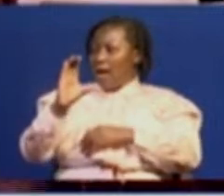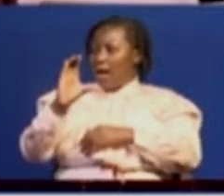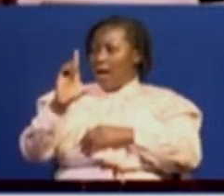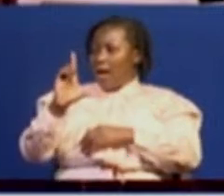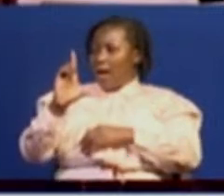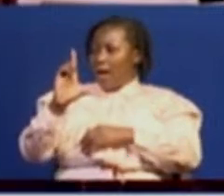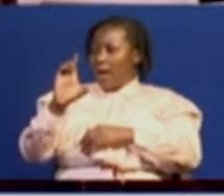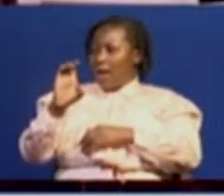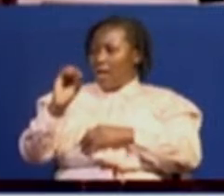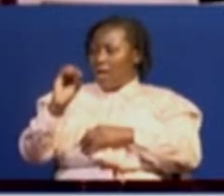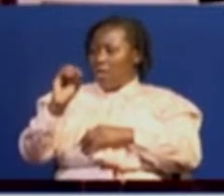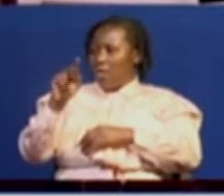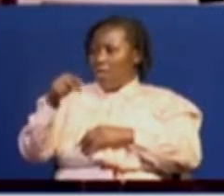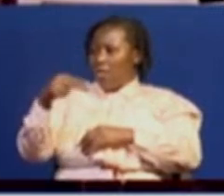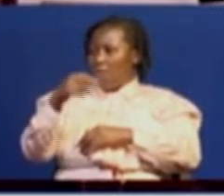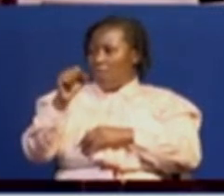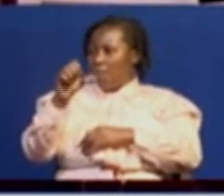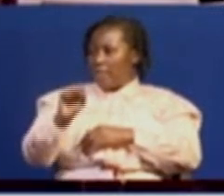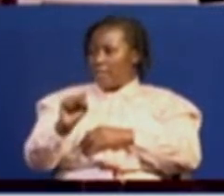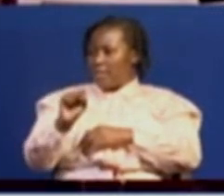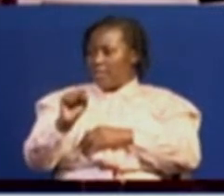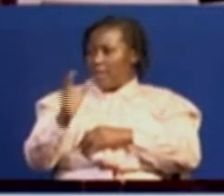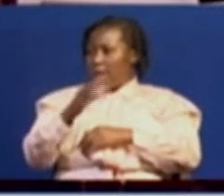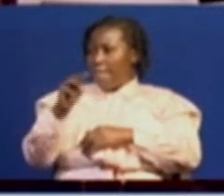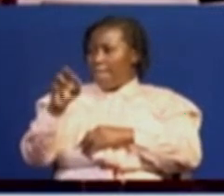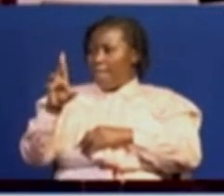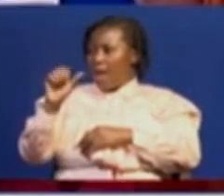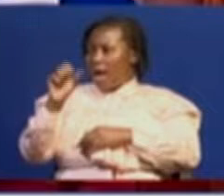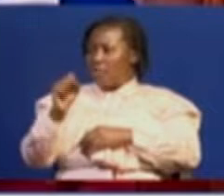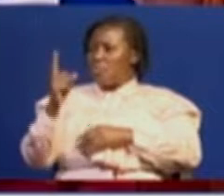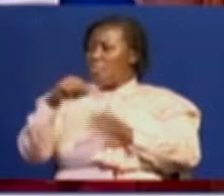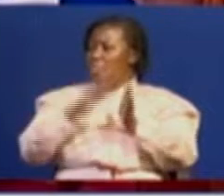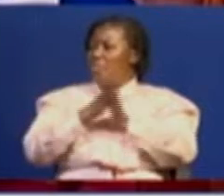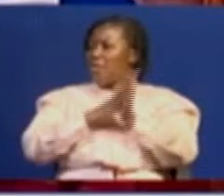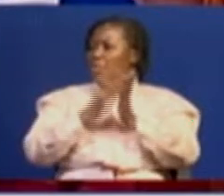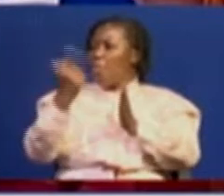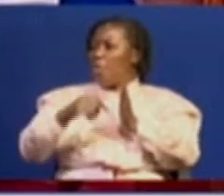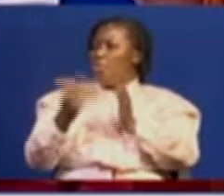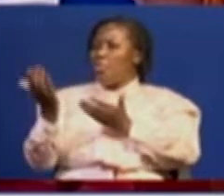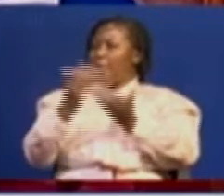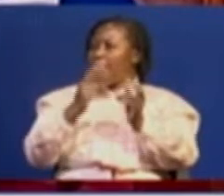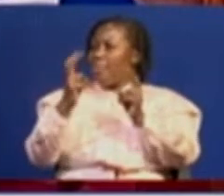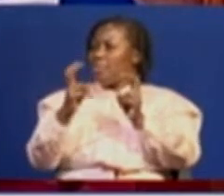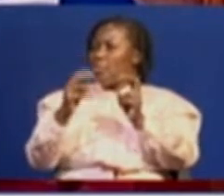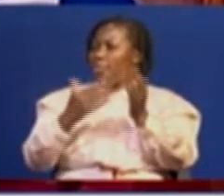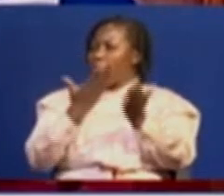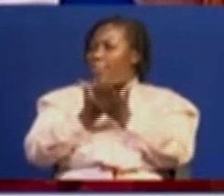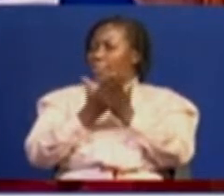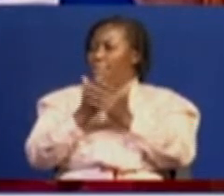Cleophas Marara. So with all those, what motivated you then to bring this motion?